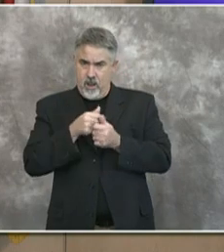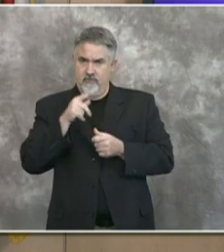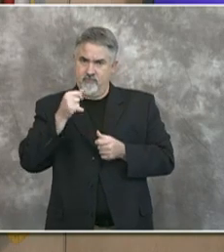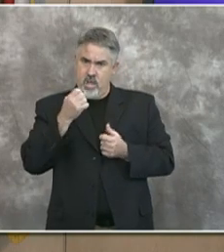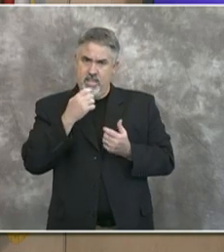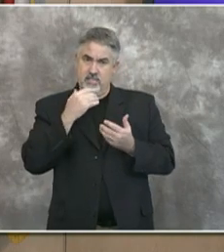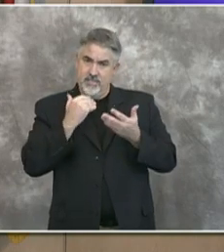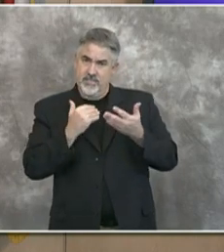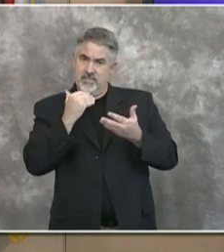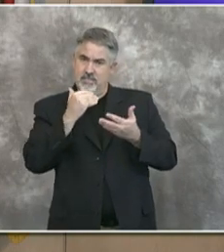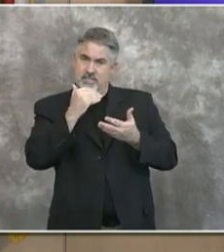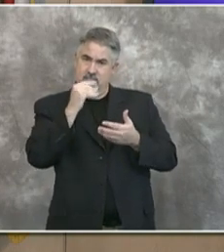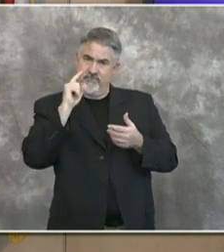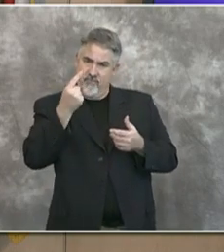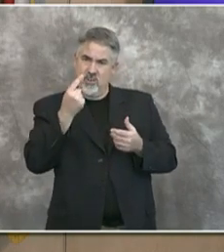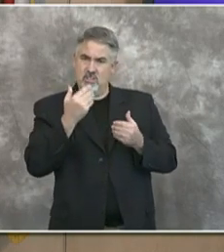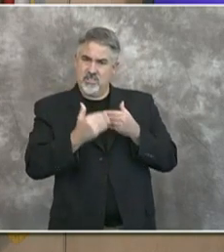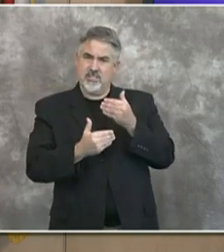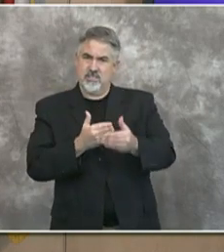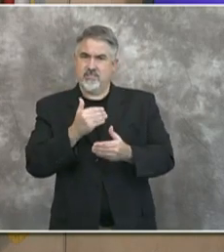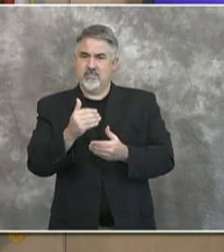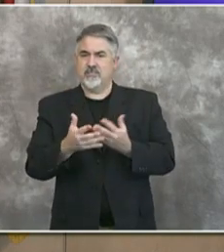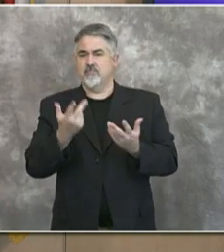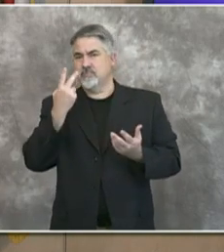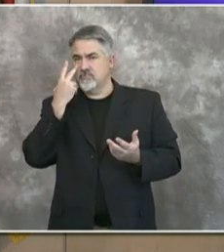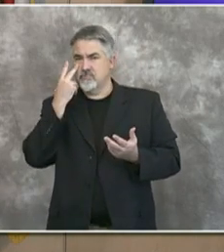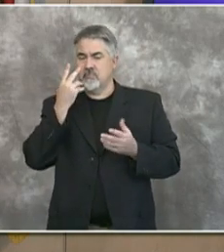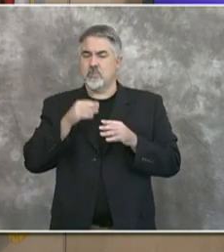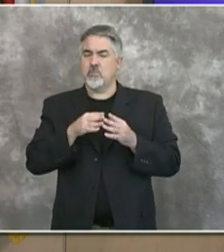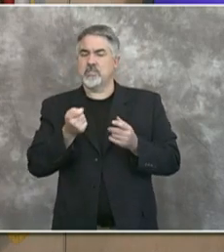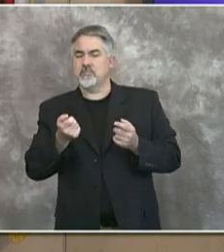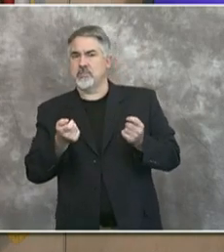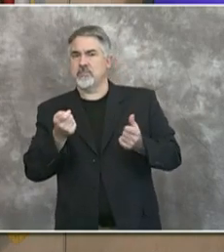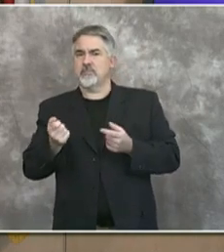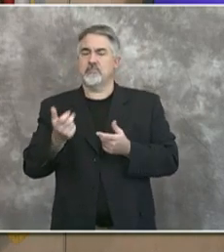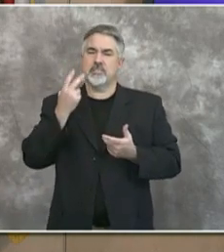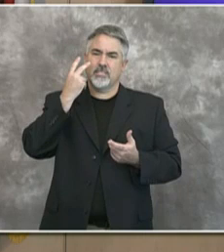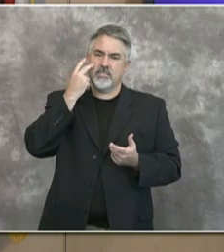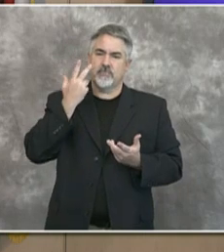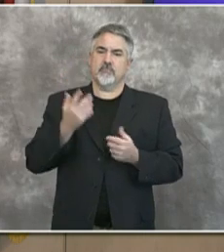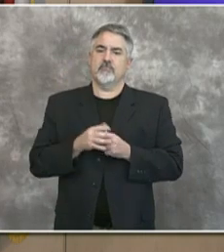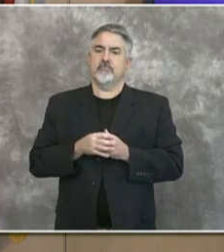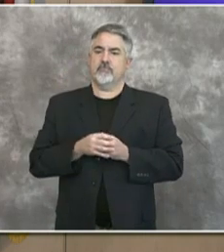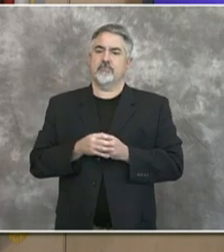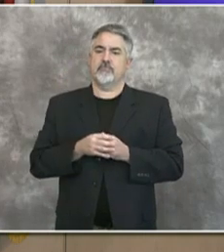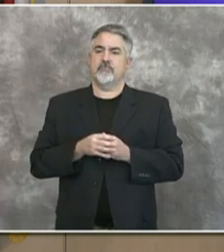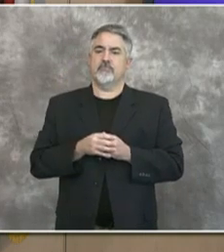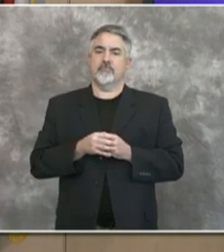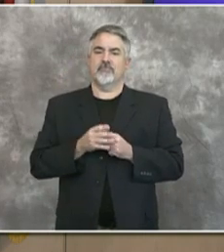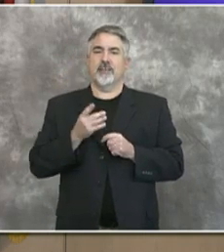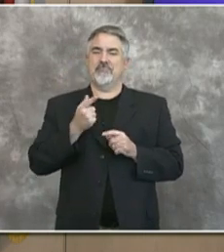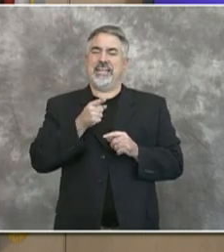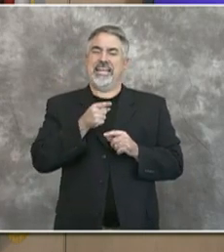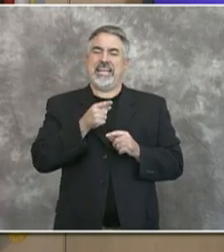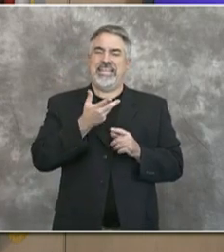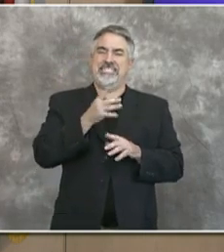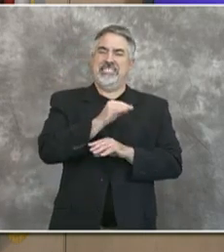their phasing, maybe some things in phase 1 that maybe ought to go in phase 2. You can imagine a situation or scenario whereby you may say, hey,